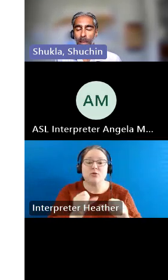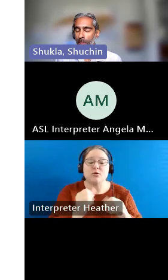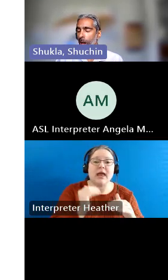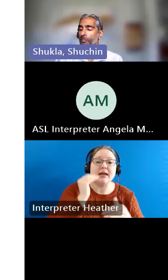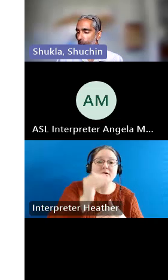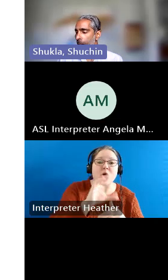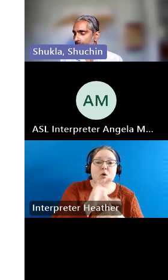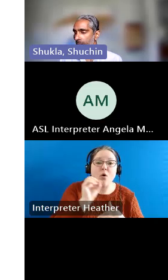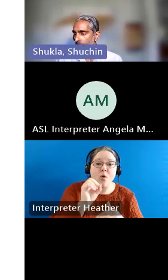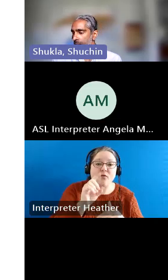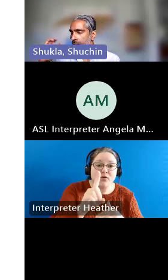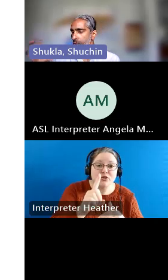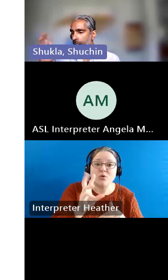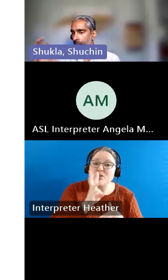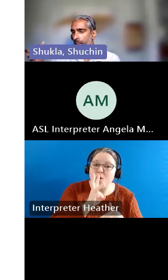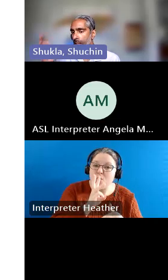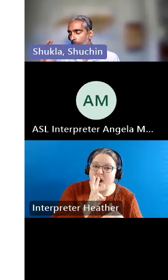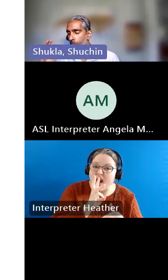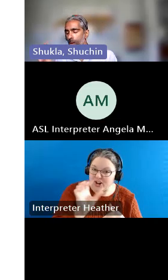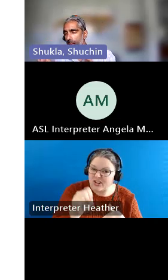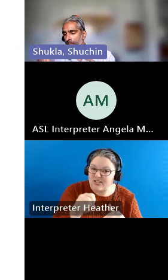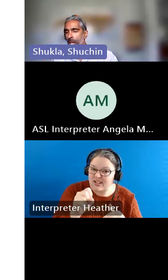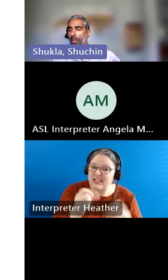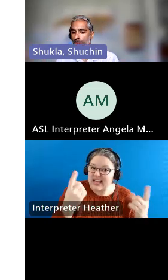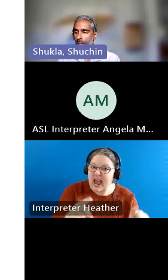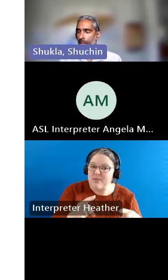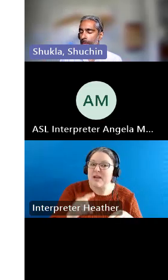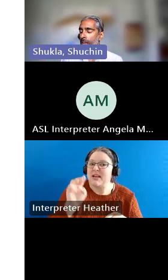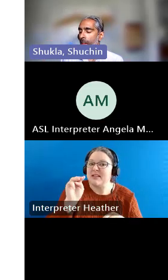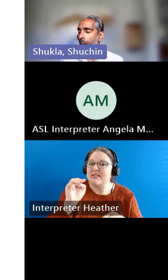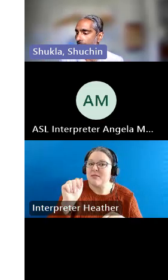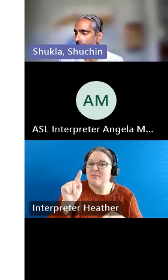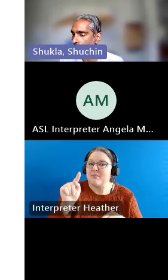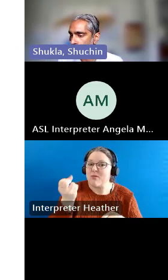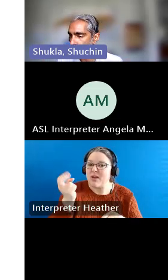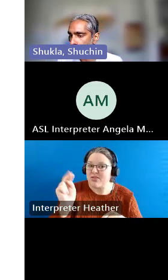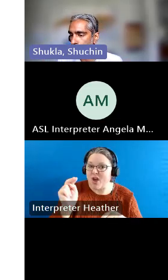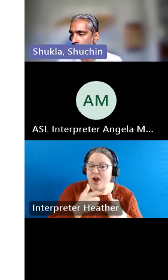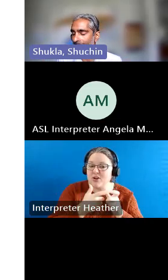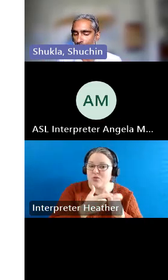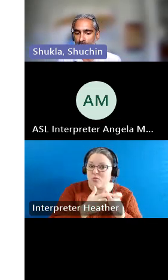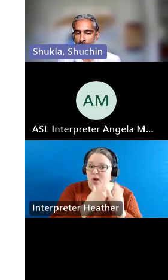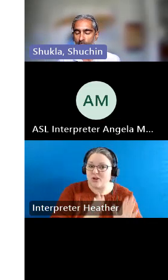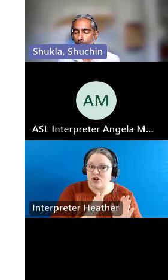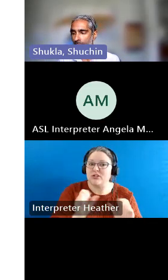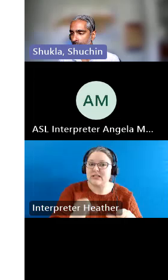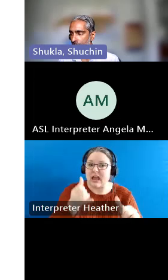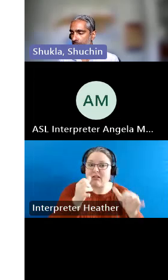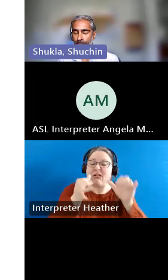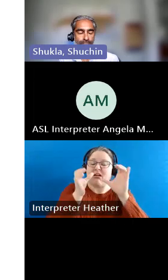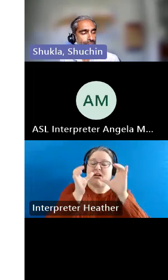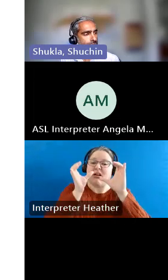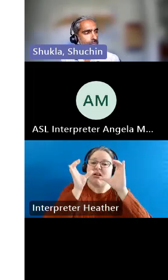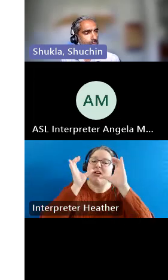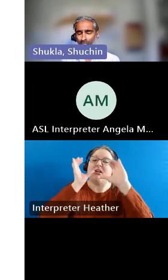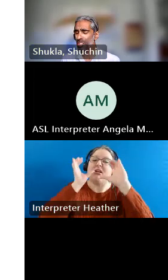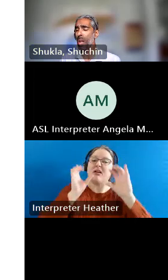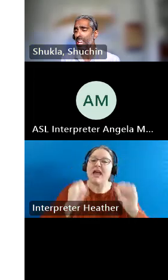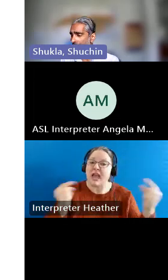Google that. Often marathon runners who drink a lot of water without solute, they can have a pretty dangerous brain